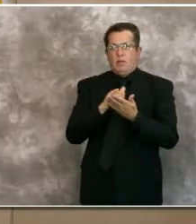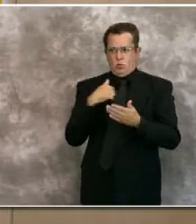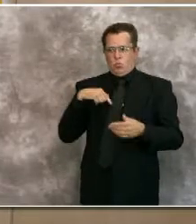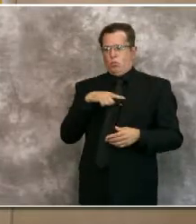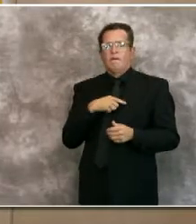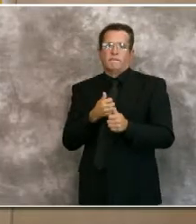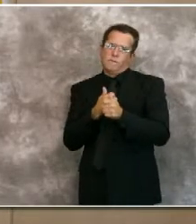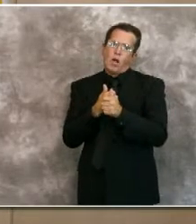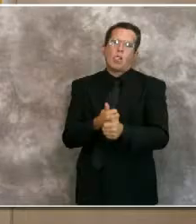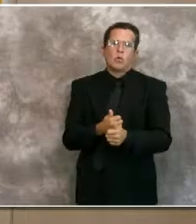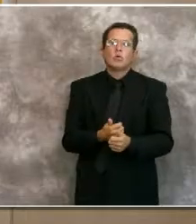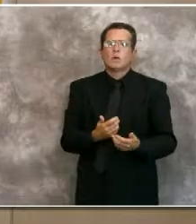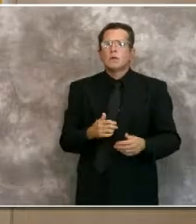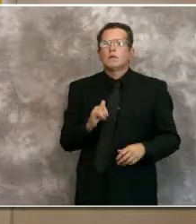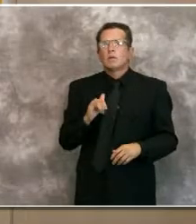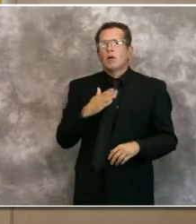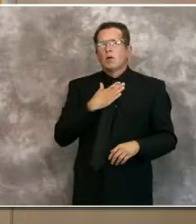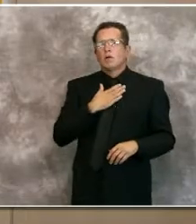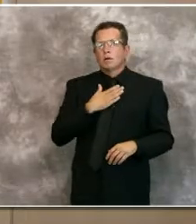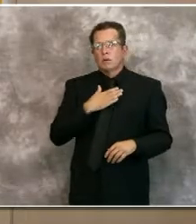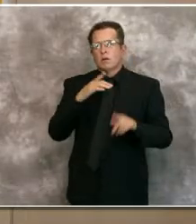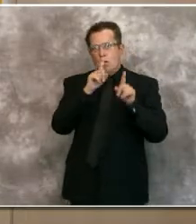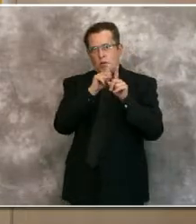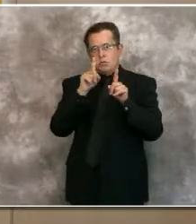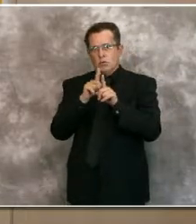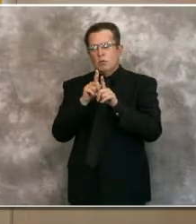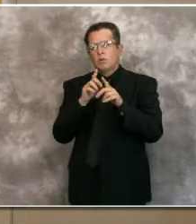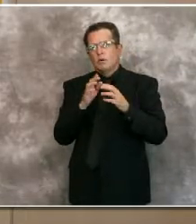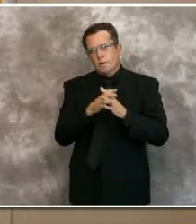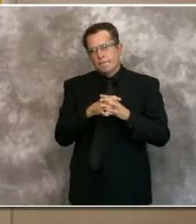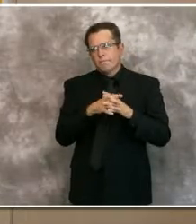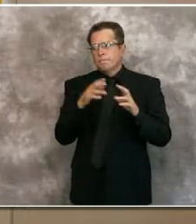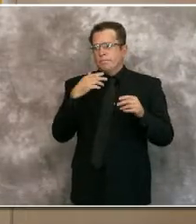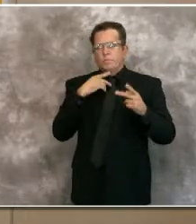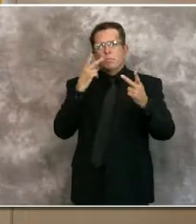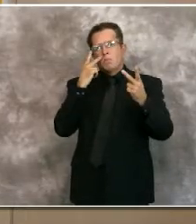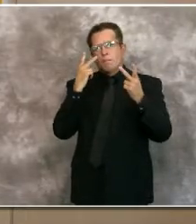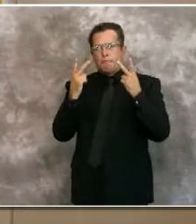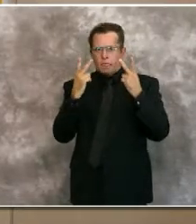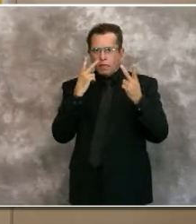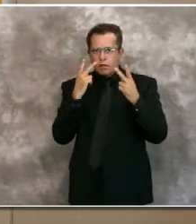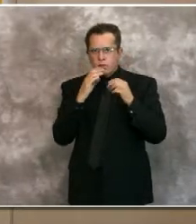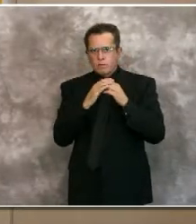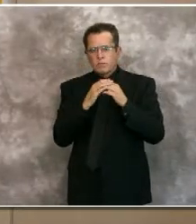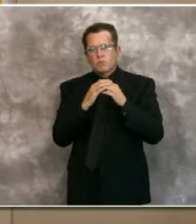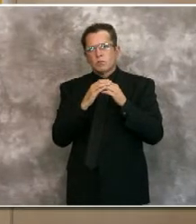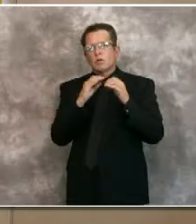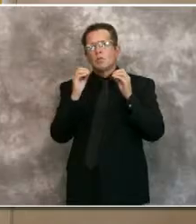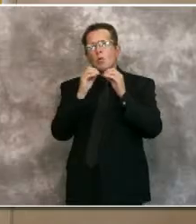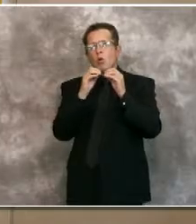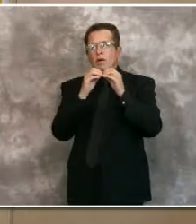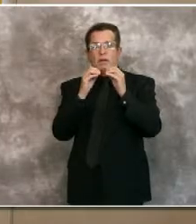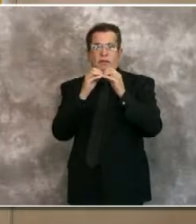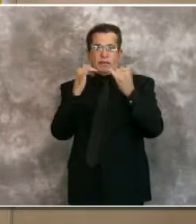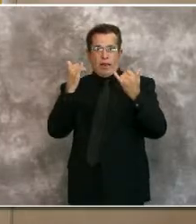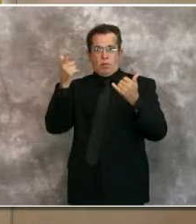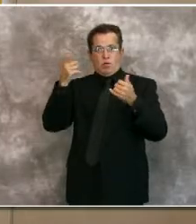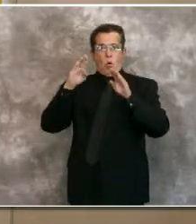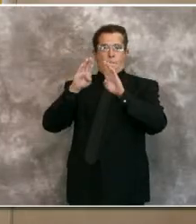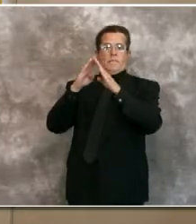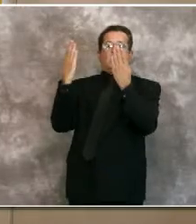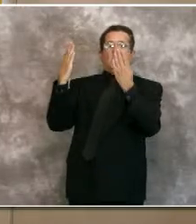follow. And also, when we started having the various entities that were opening